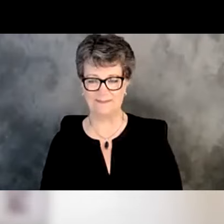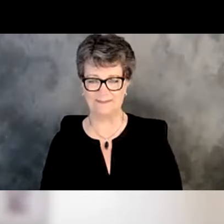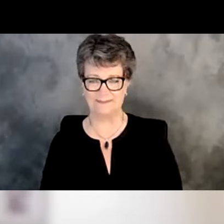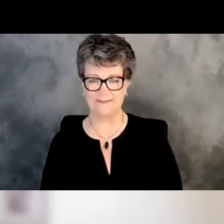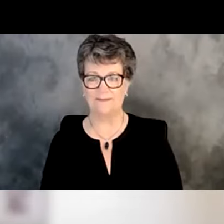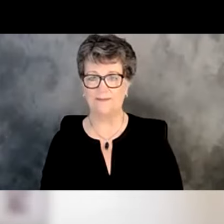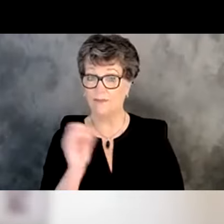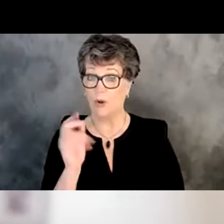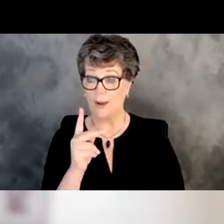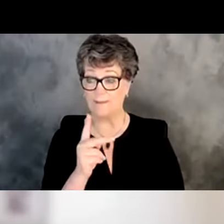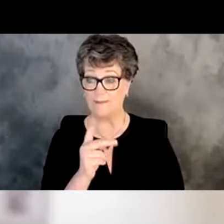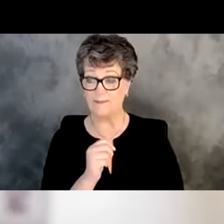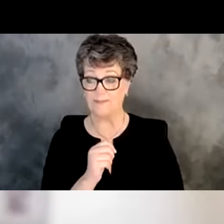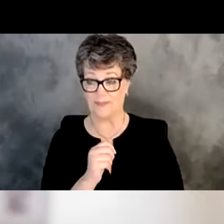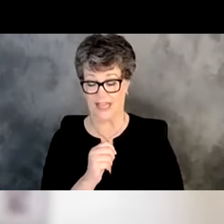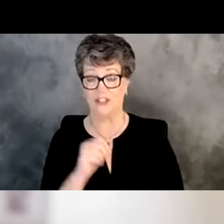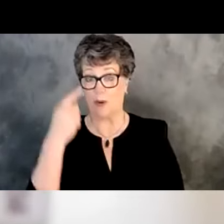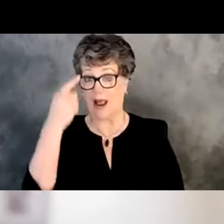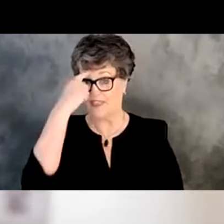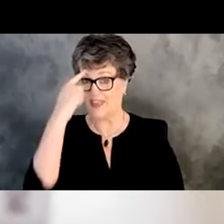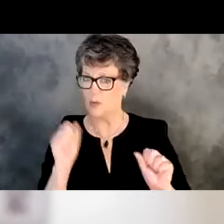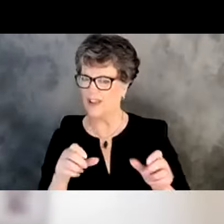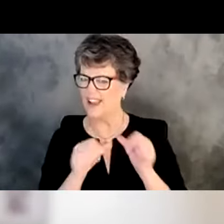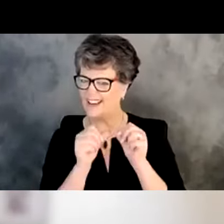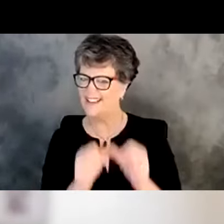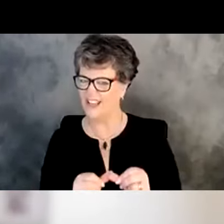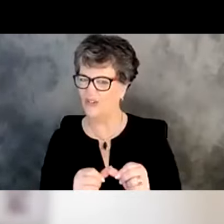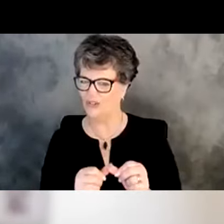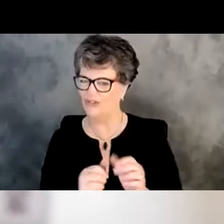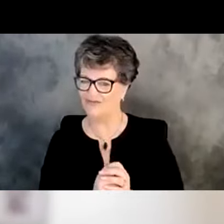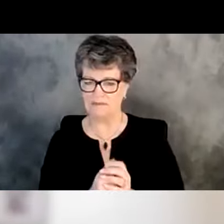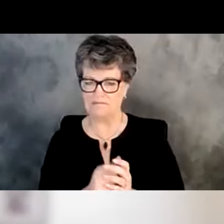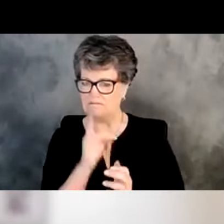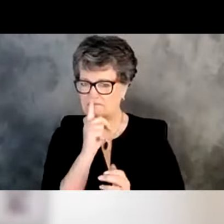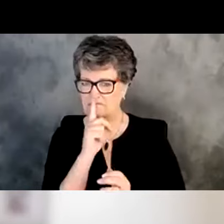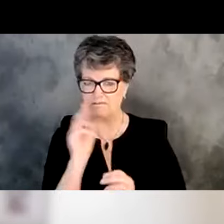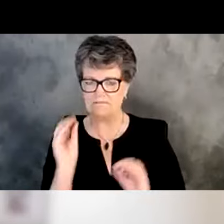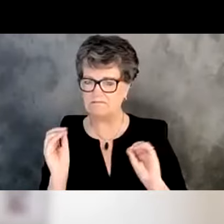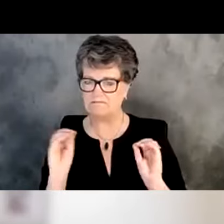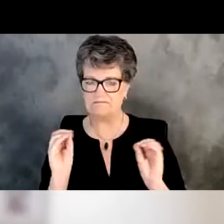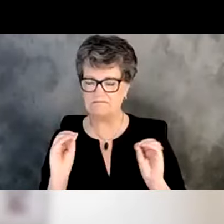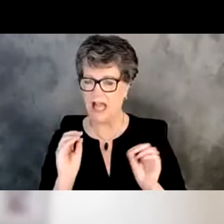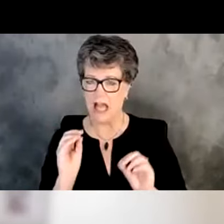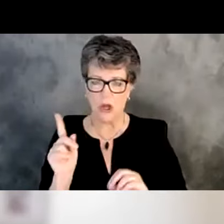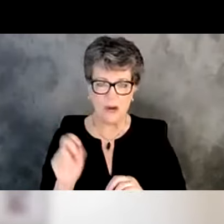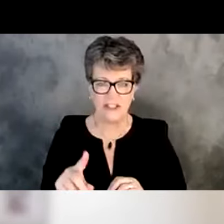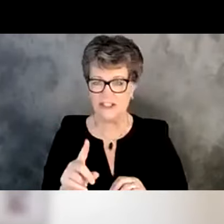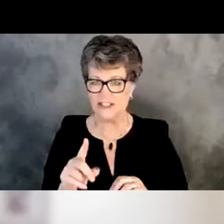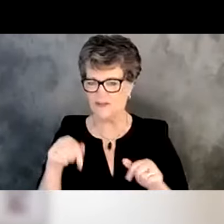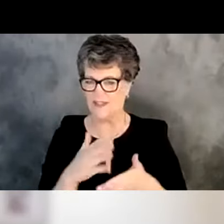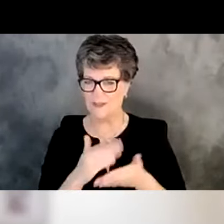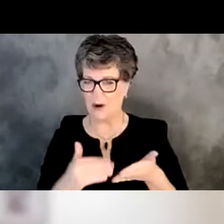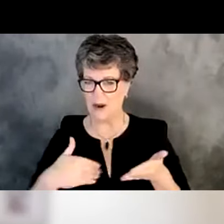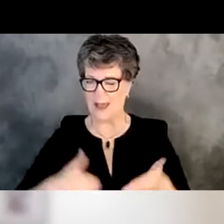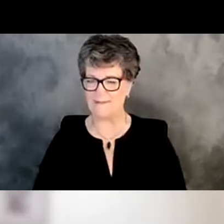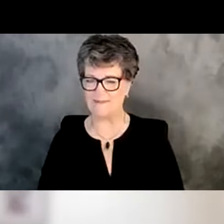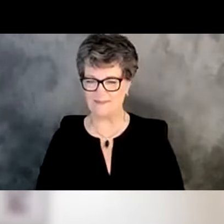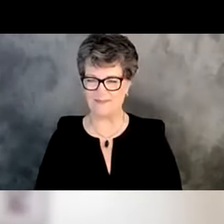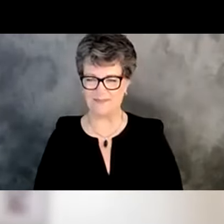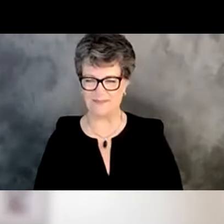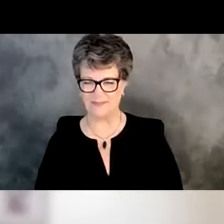Okay. So I think we can continue on. I'm not seeing any questions for this portion.